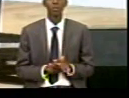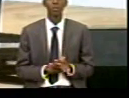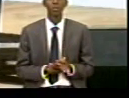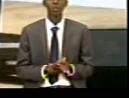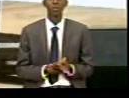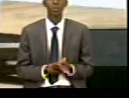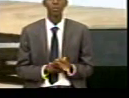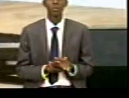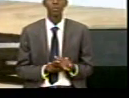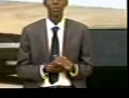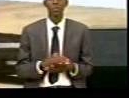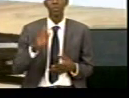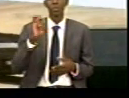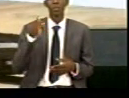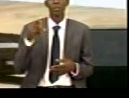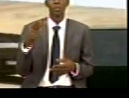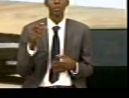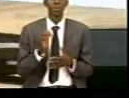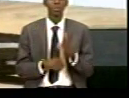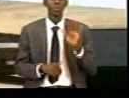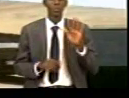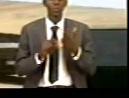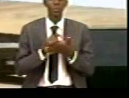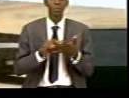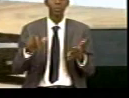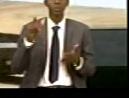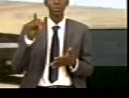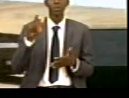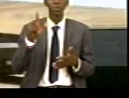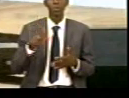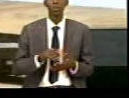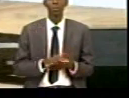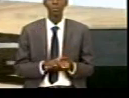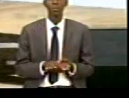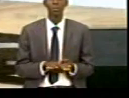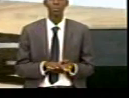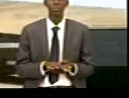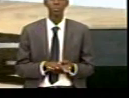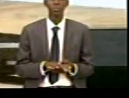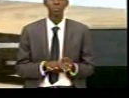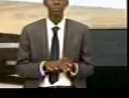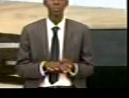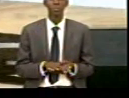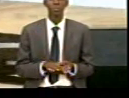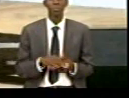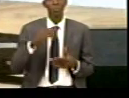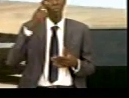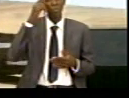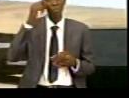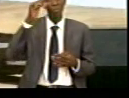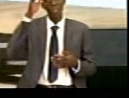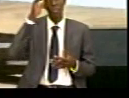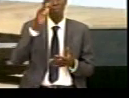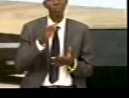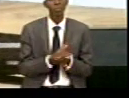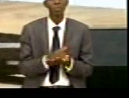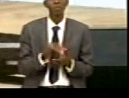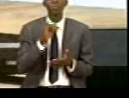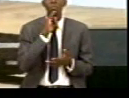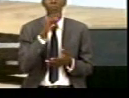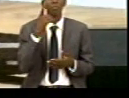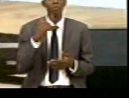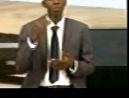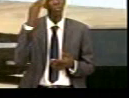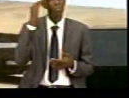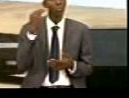23. Ephesians chapter 5, verse 23. For the husband is the head of